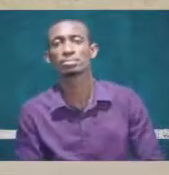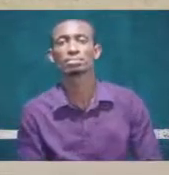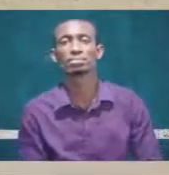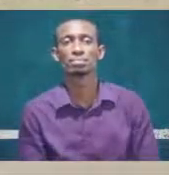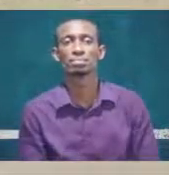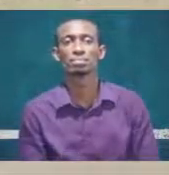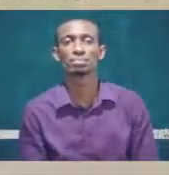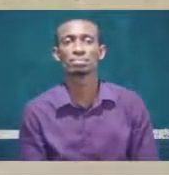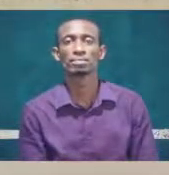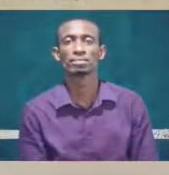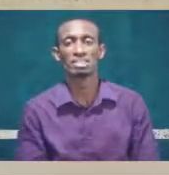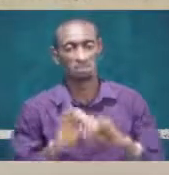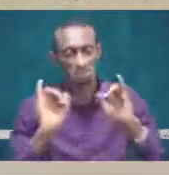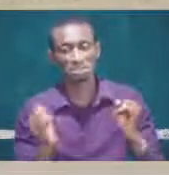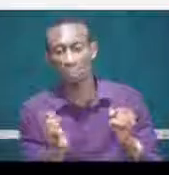They tried out another one.